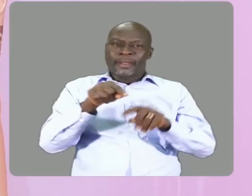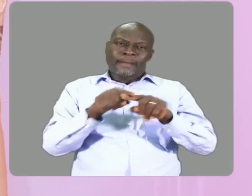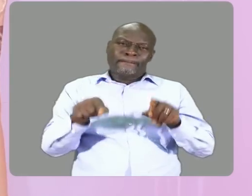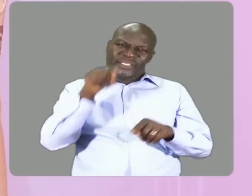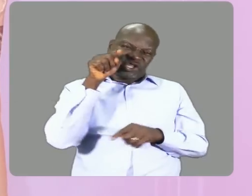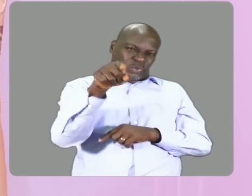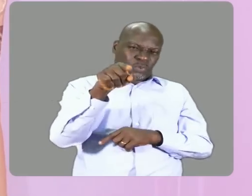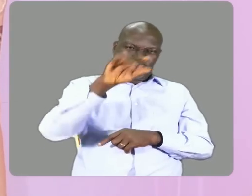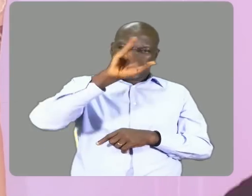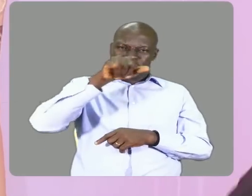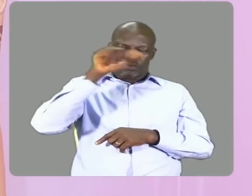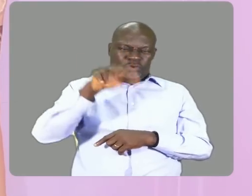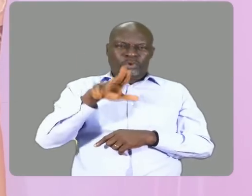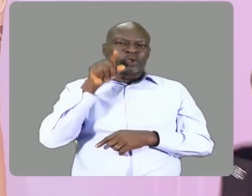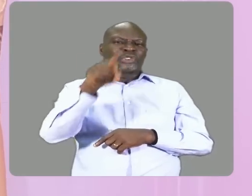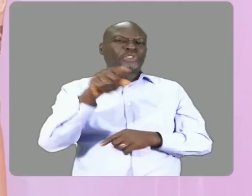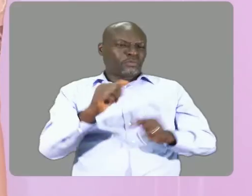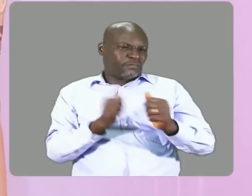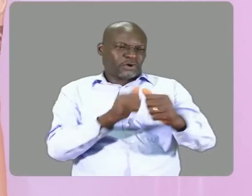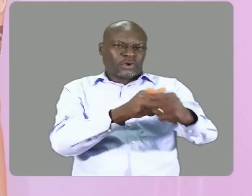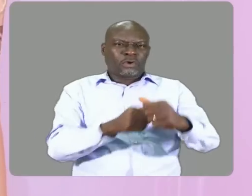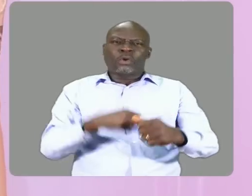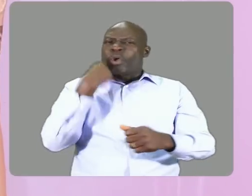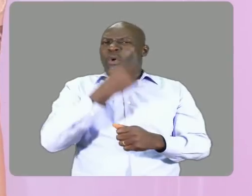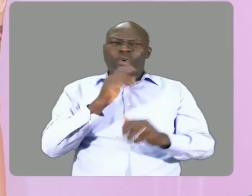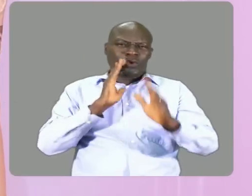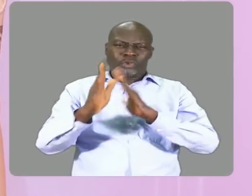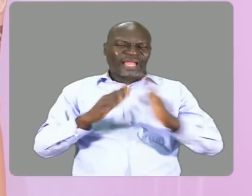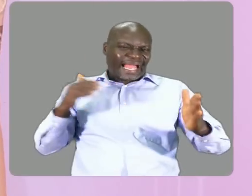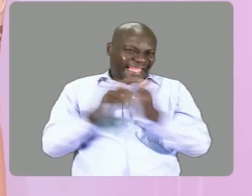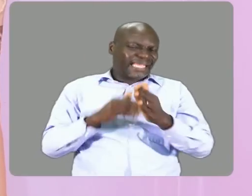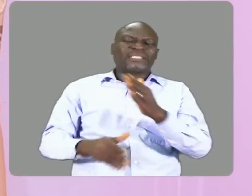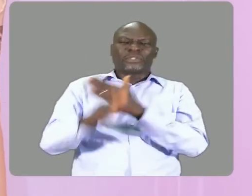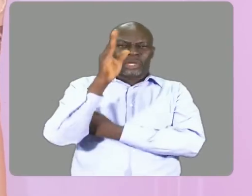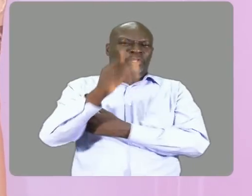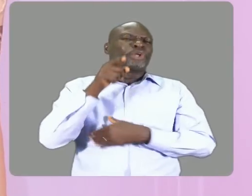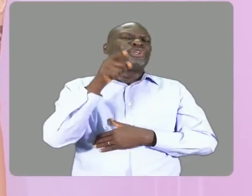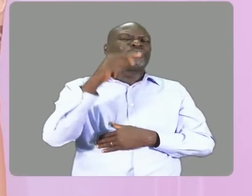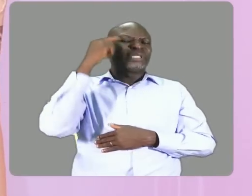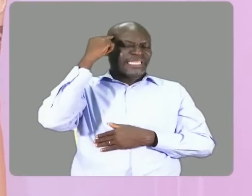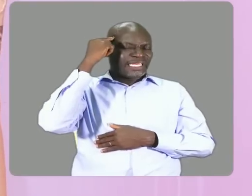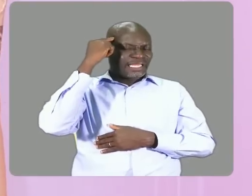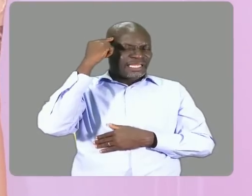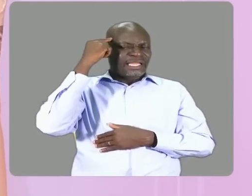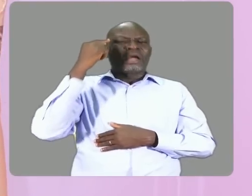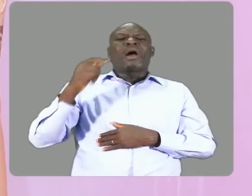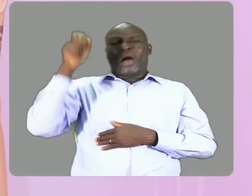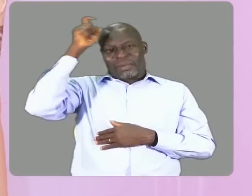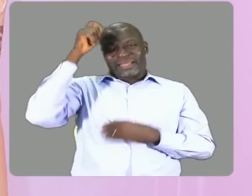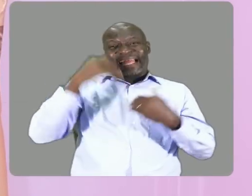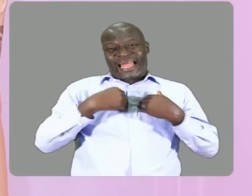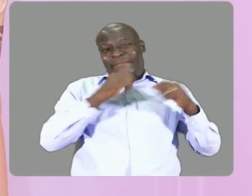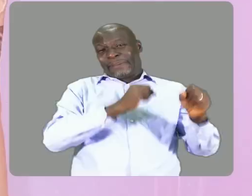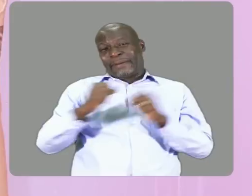sam a wutumi kasa etia onyankopon susu sa bonsam otumi che onyame no enu mom ene bedi